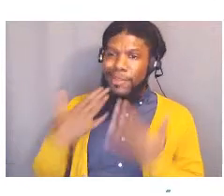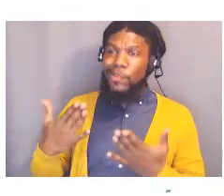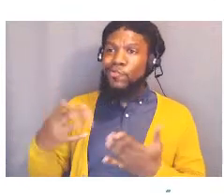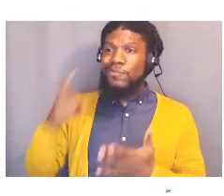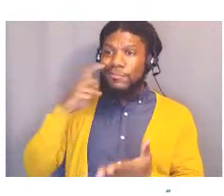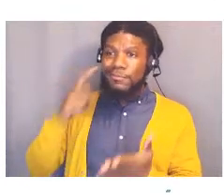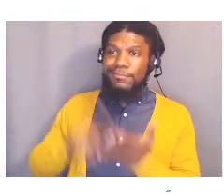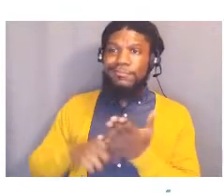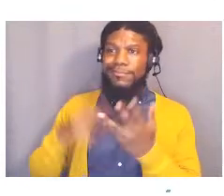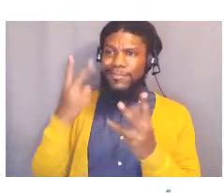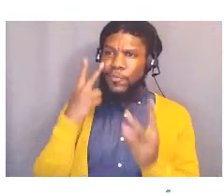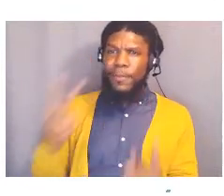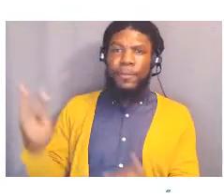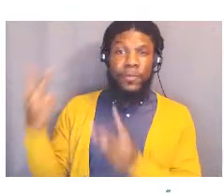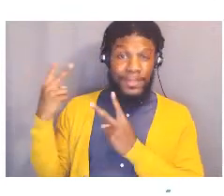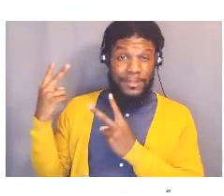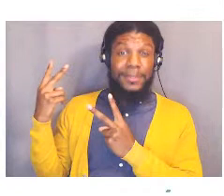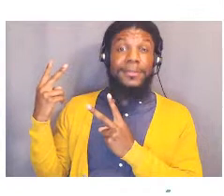recognition, remembrance